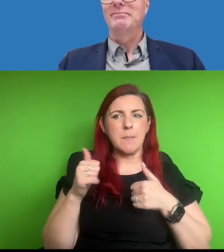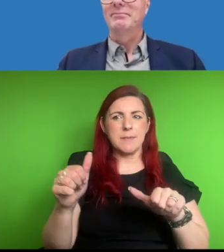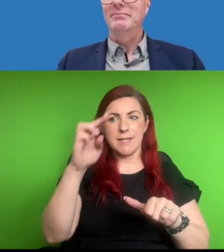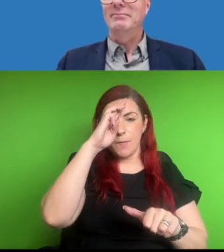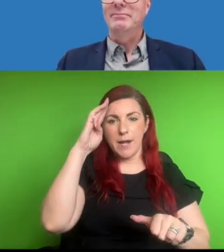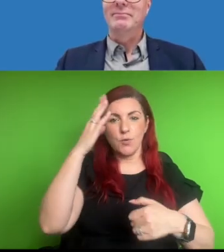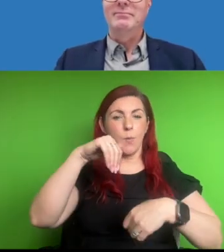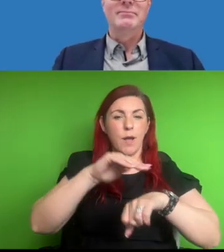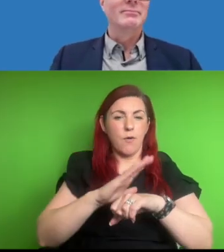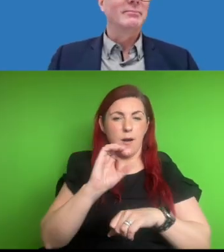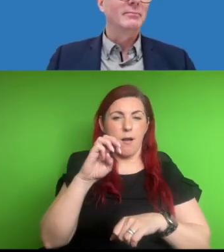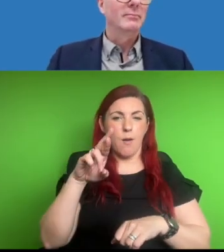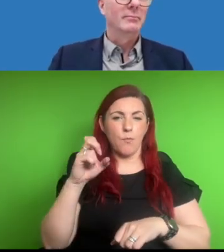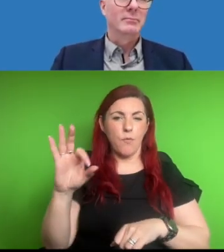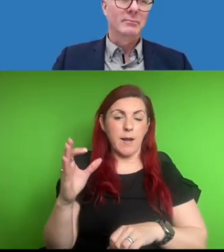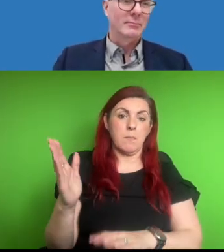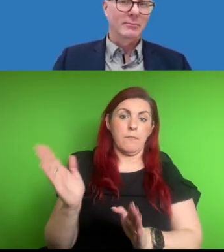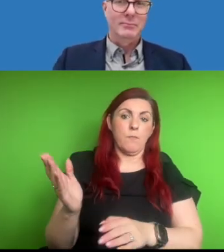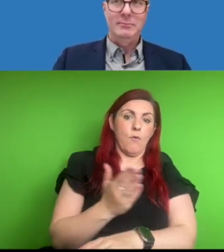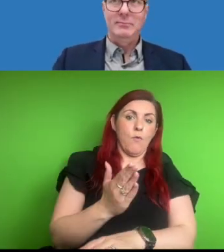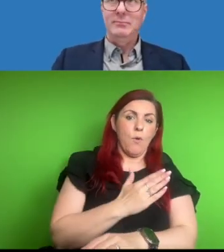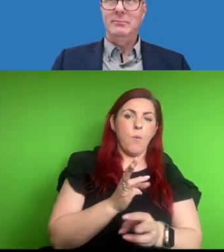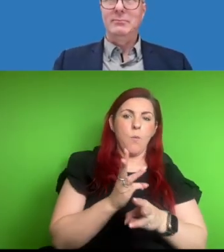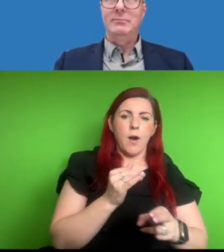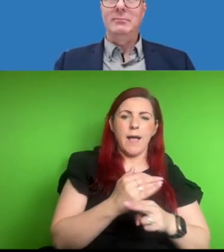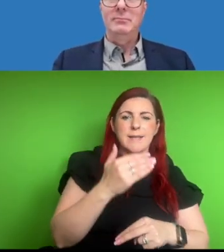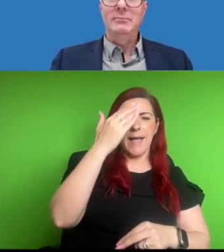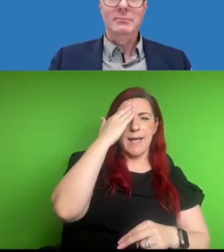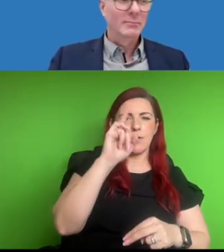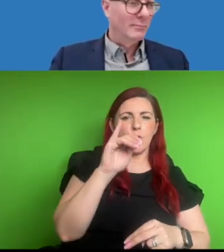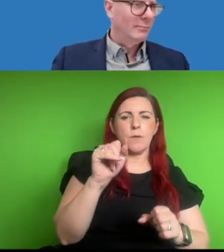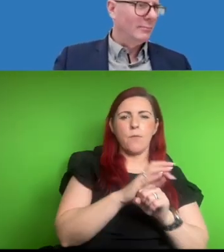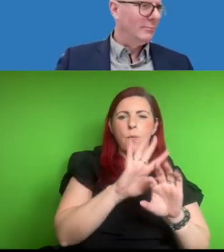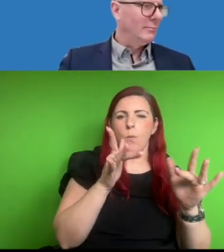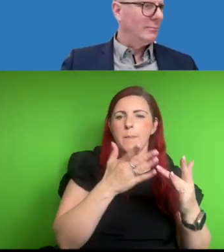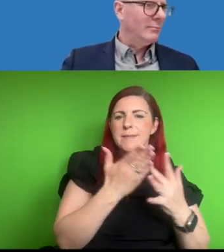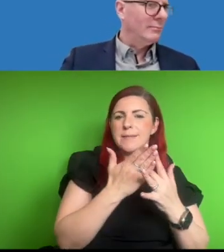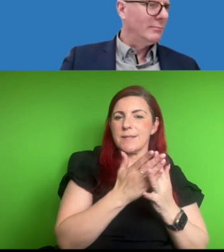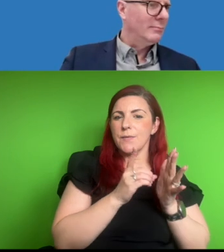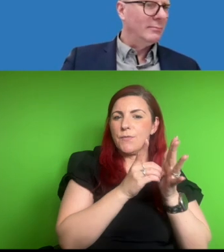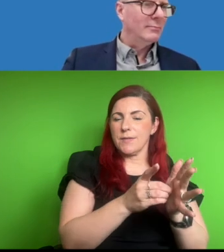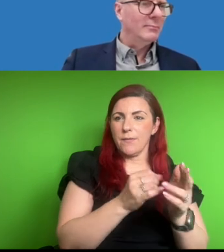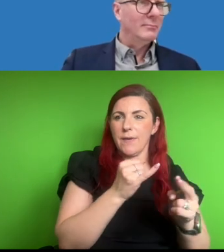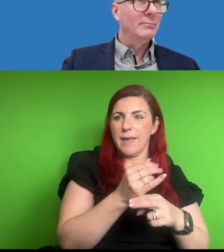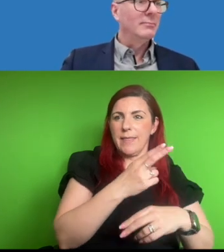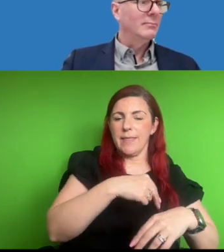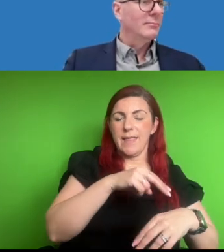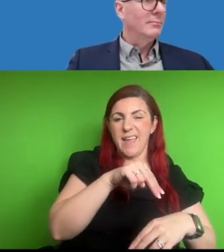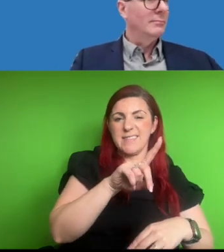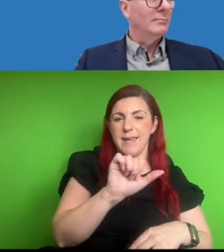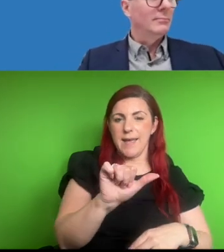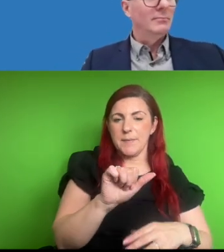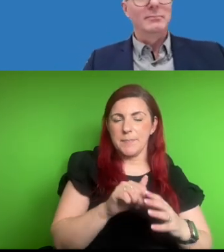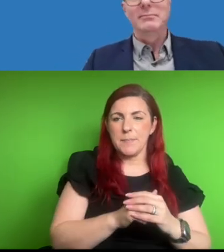as the head of unit for the Web Accessibility Directive at the National Disability Authority and has been involved in